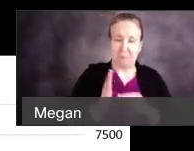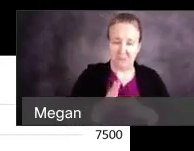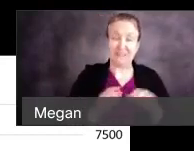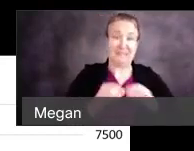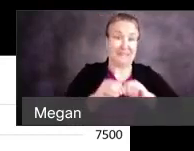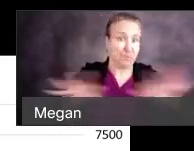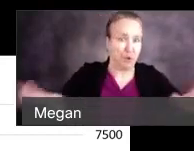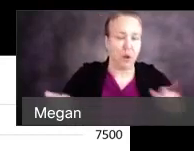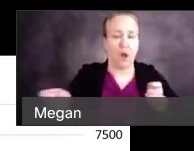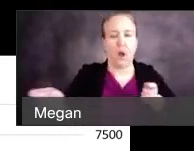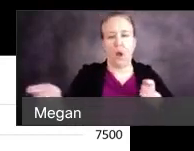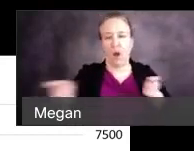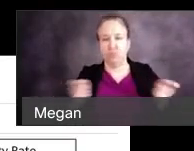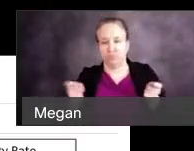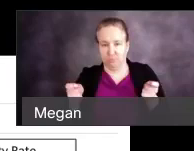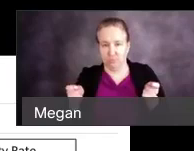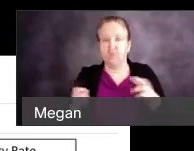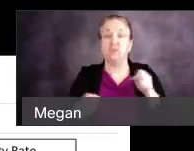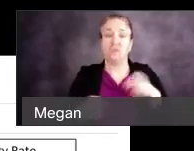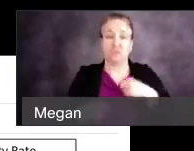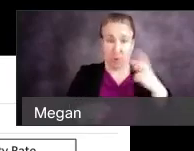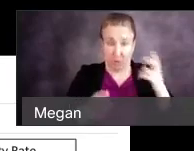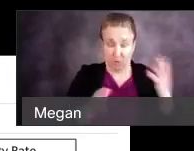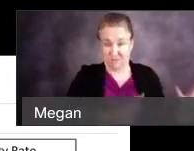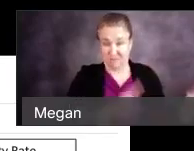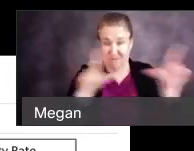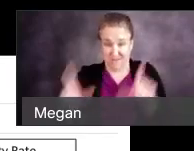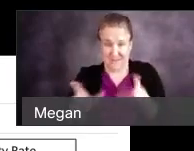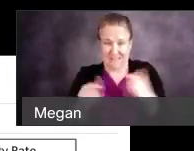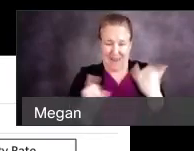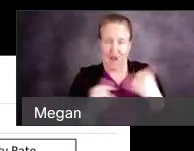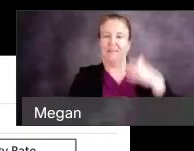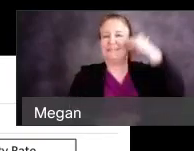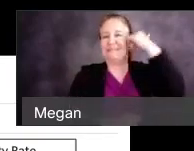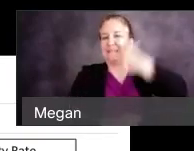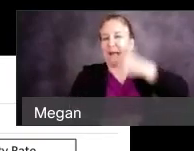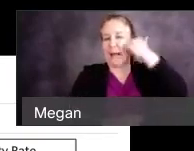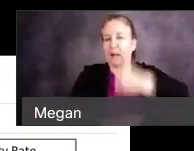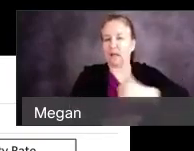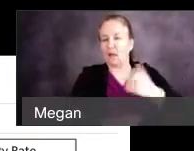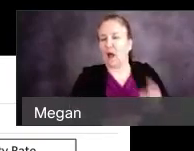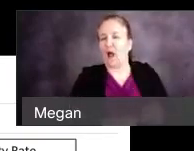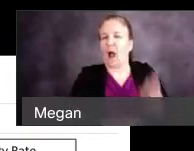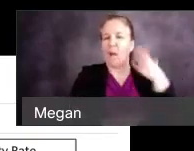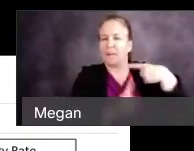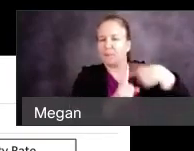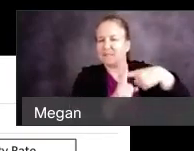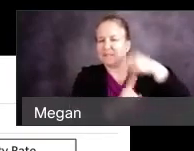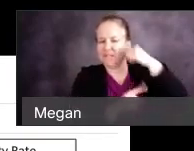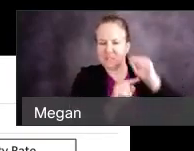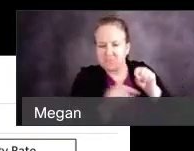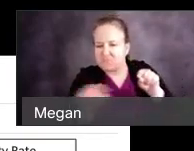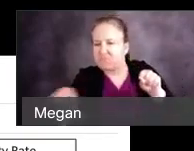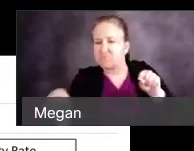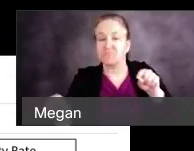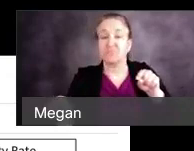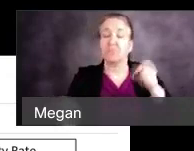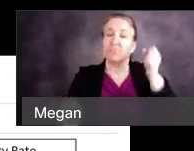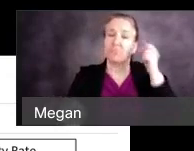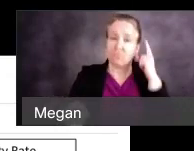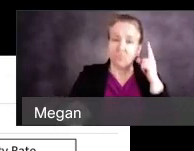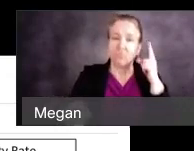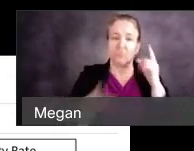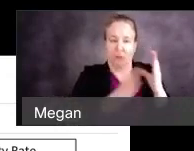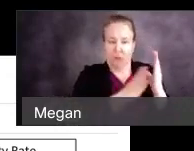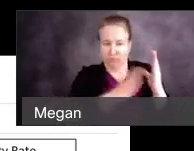virus. So this graph shows our daily positivity rates rather than an average positivity rate. And we've expanded this out now to